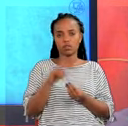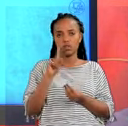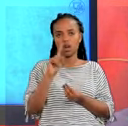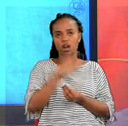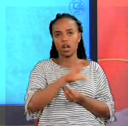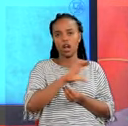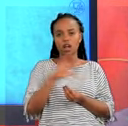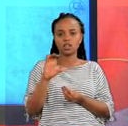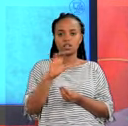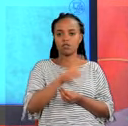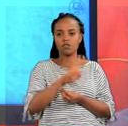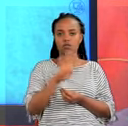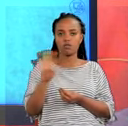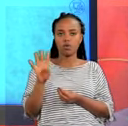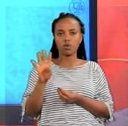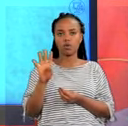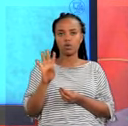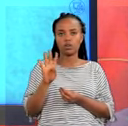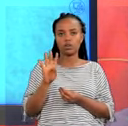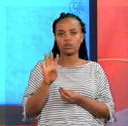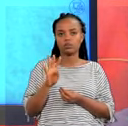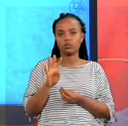plus